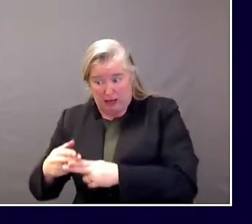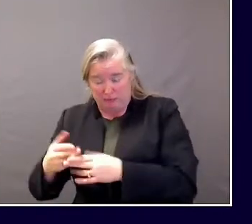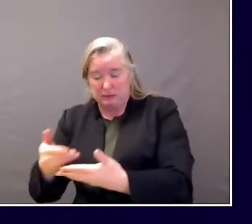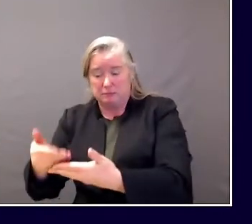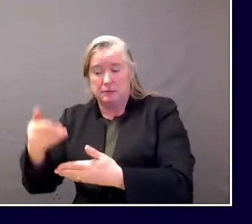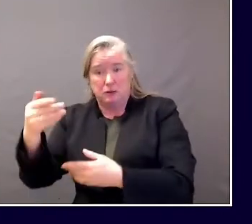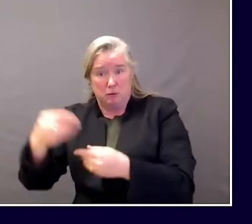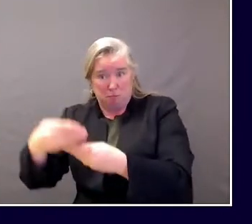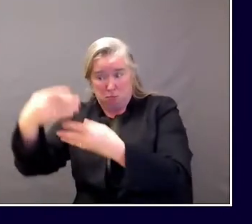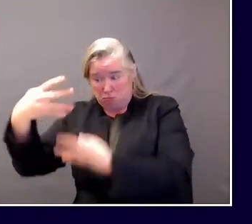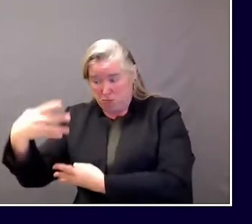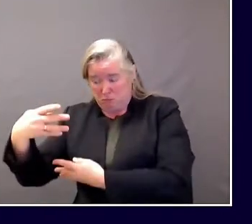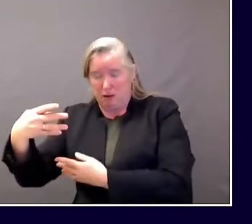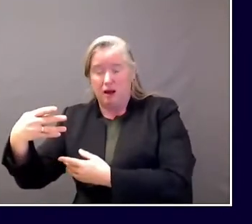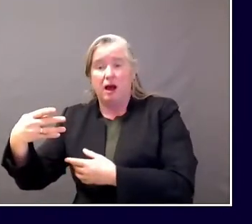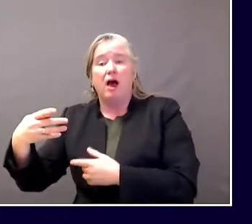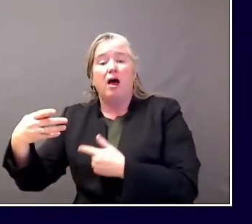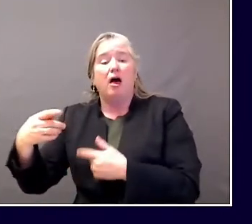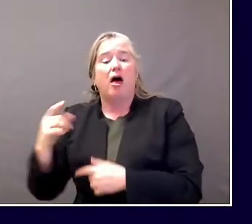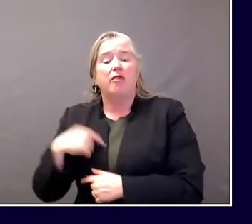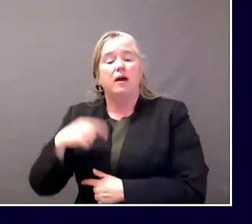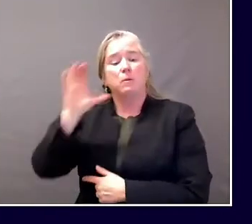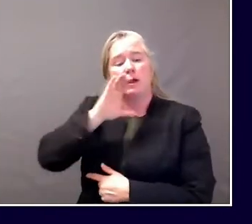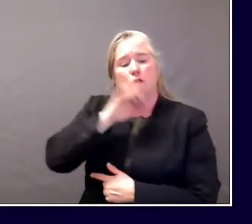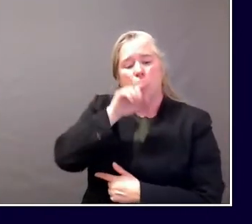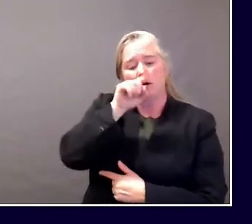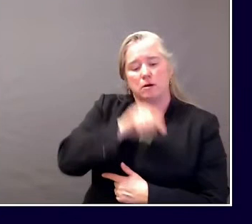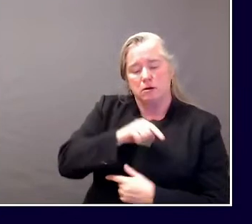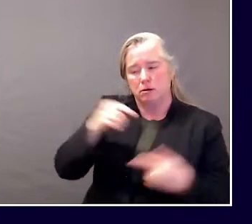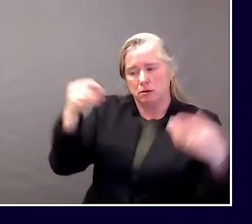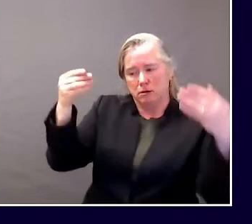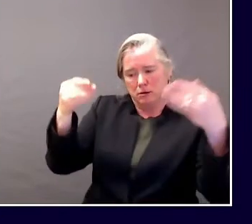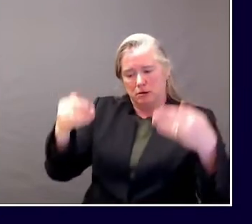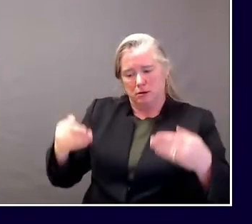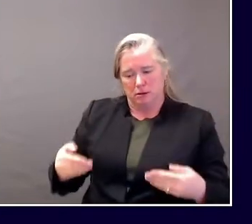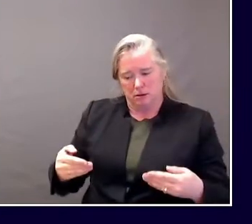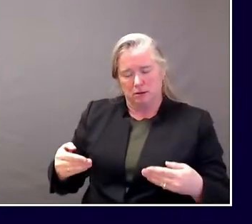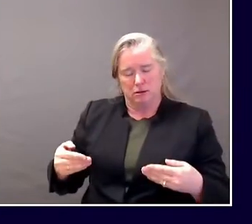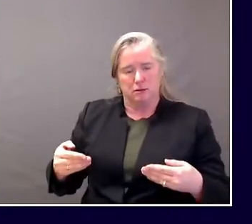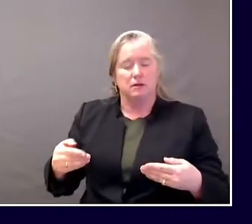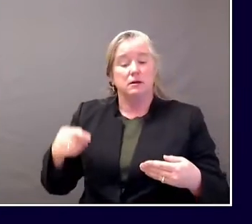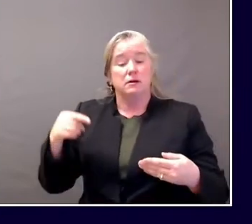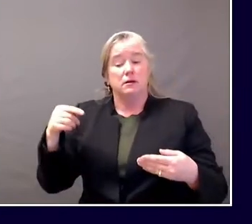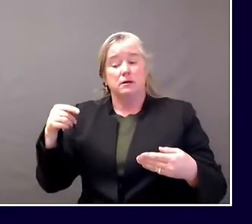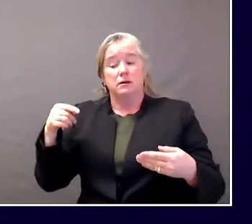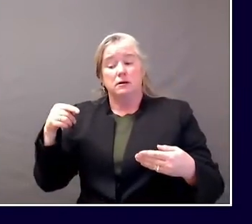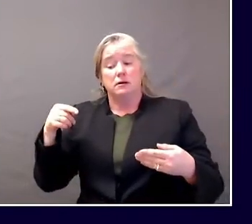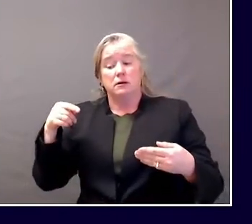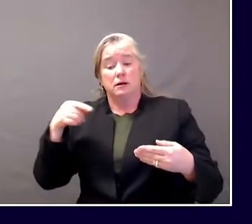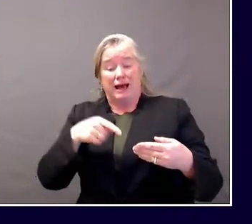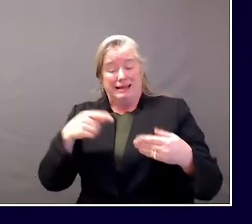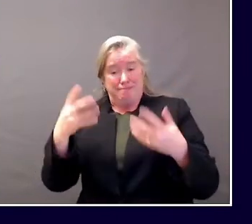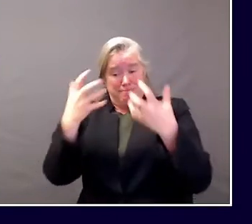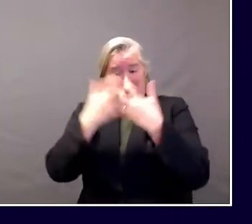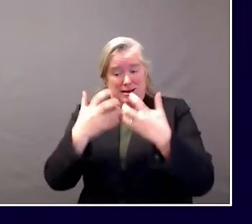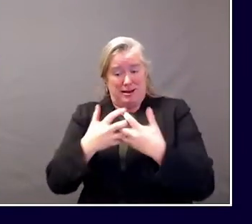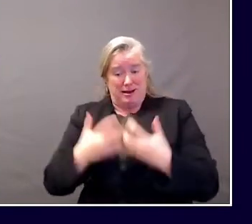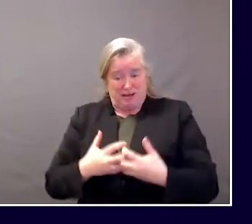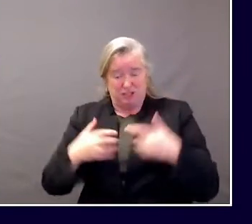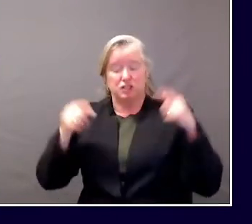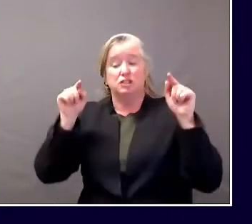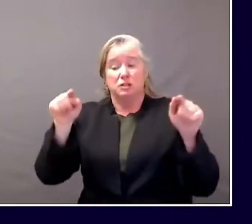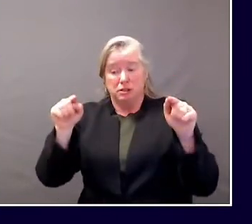find indications from the death certificates that were not reported to us as deaths already, we look into